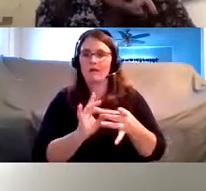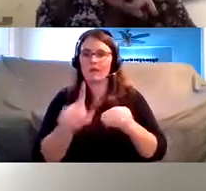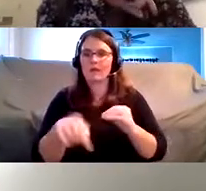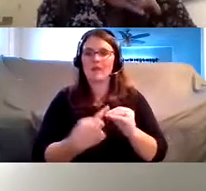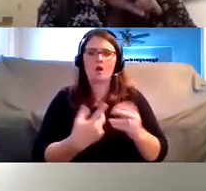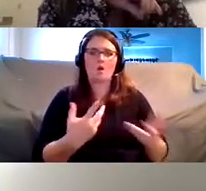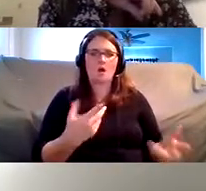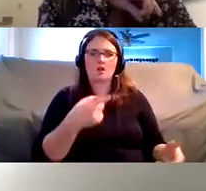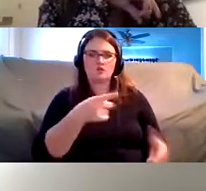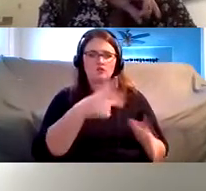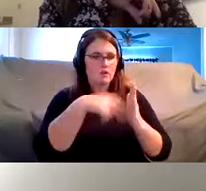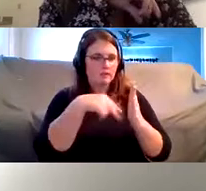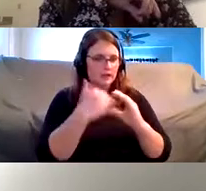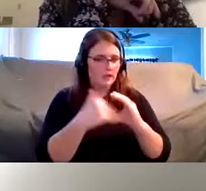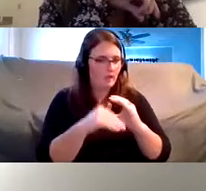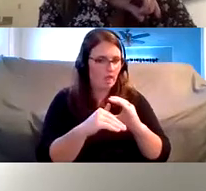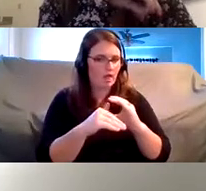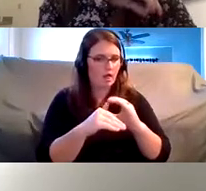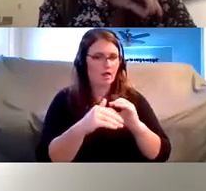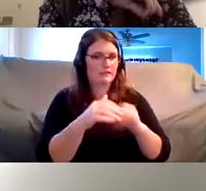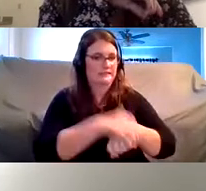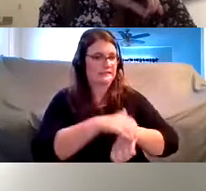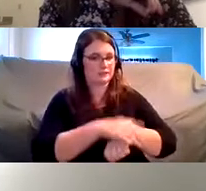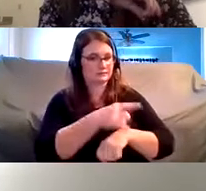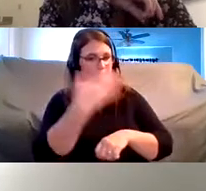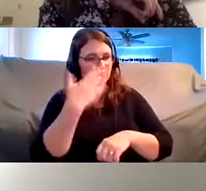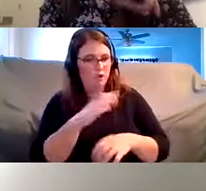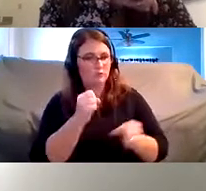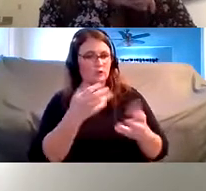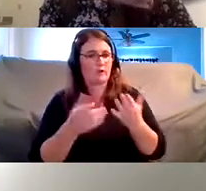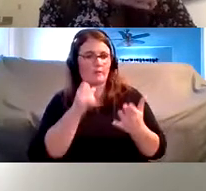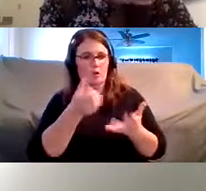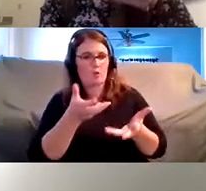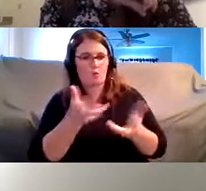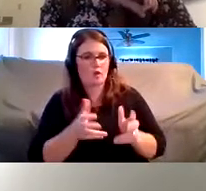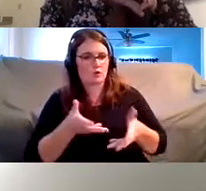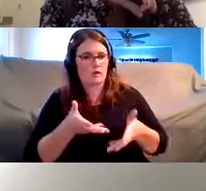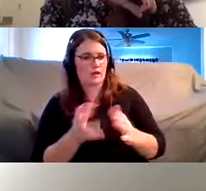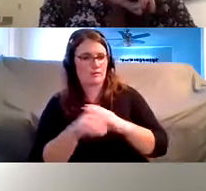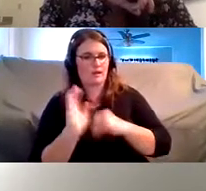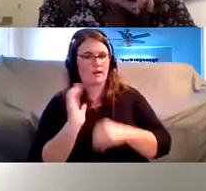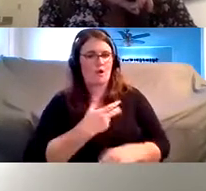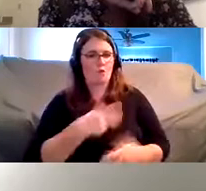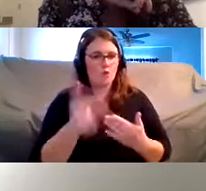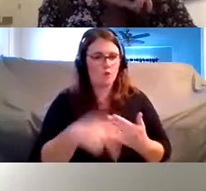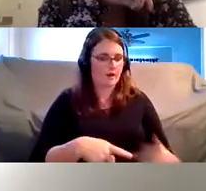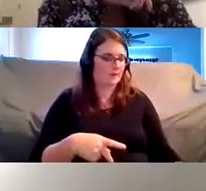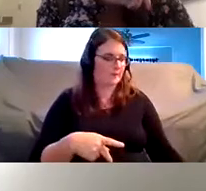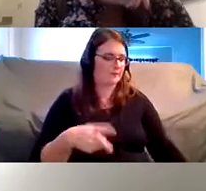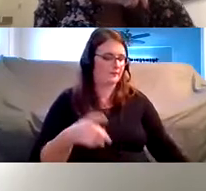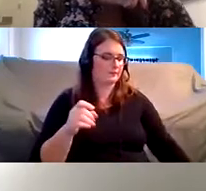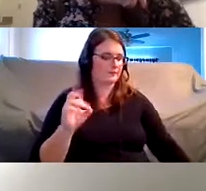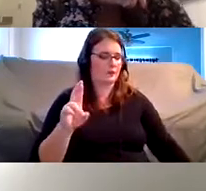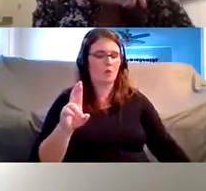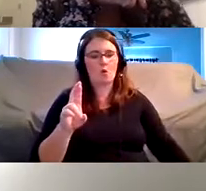that email, they don't know English, so we probably don't want to admit them to our program, or things of the sort.